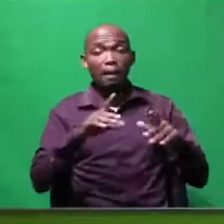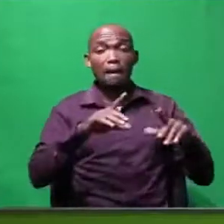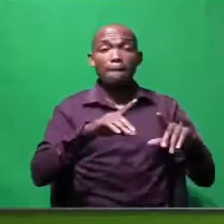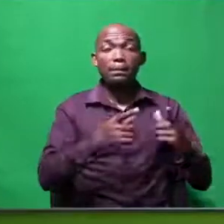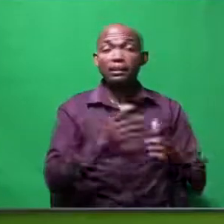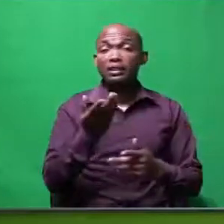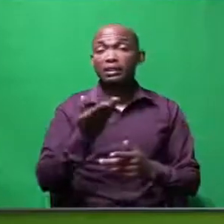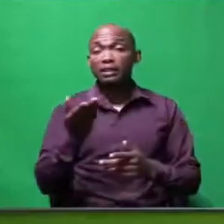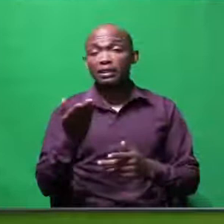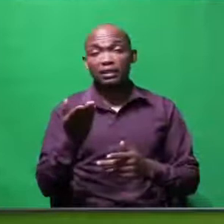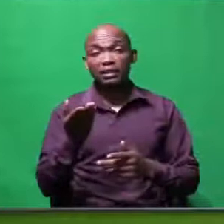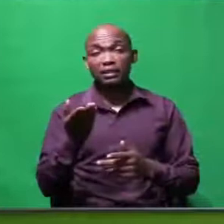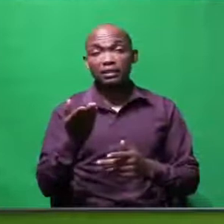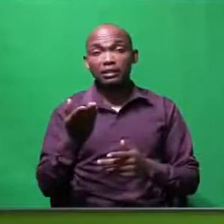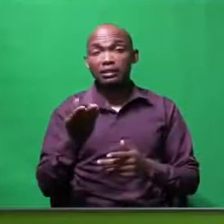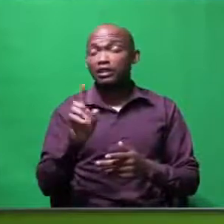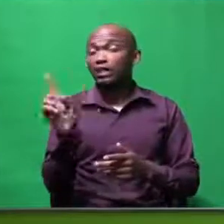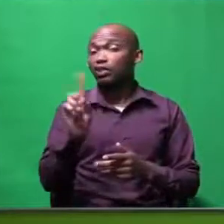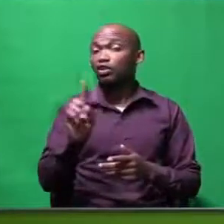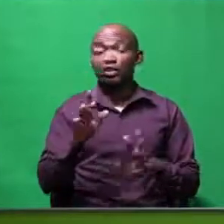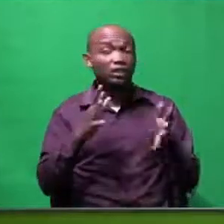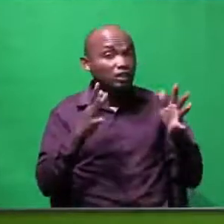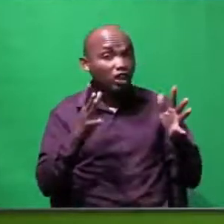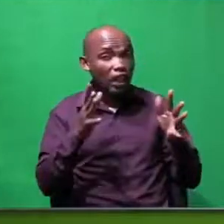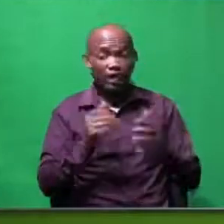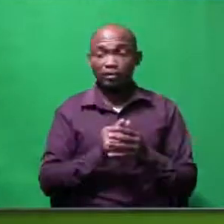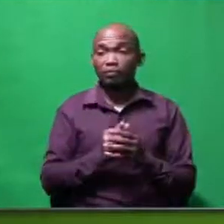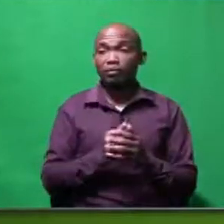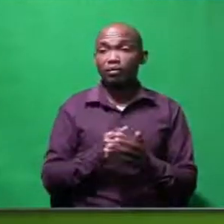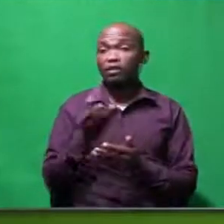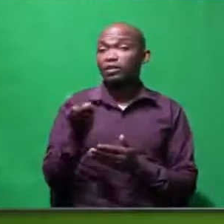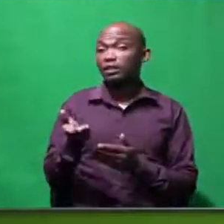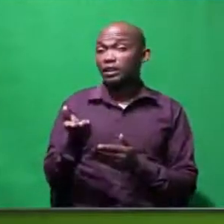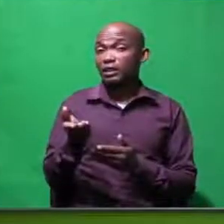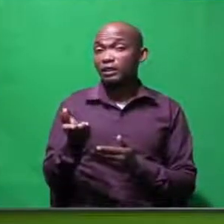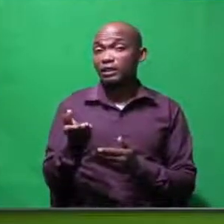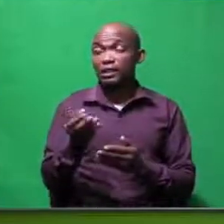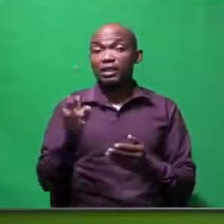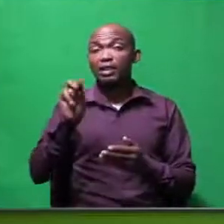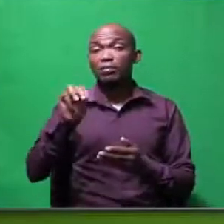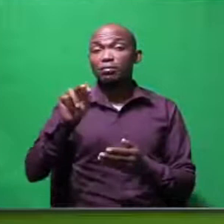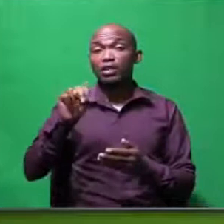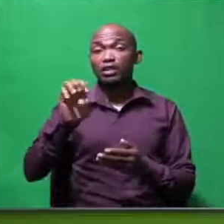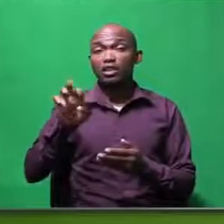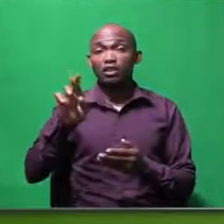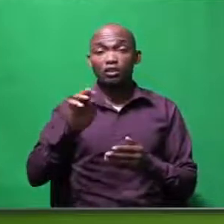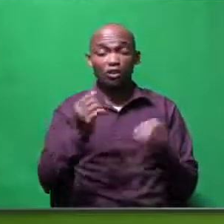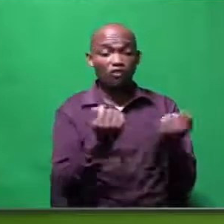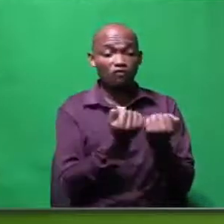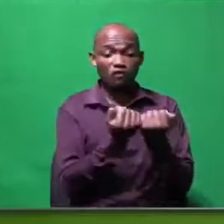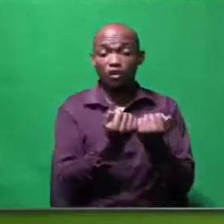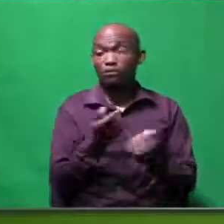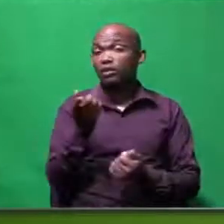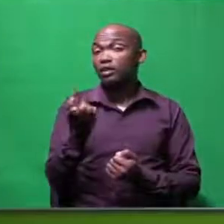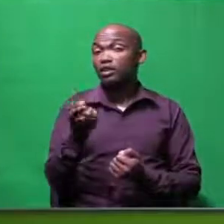and this is shine, and this cannot shine. The mineral formed of this rock is different